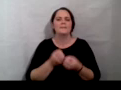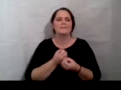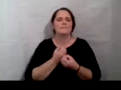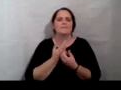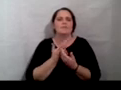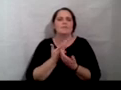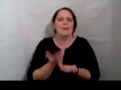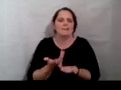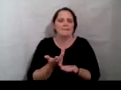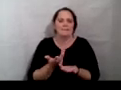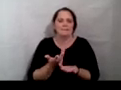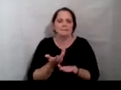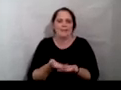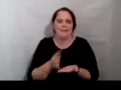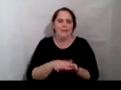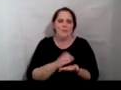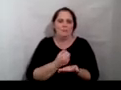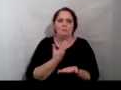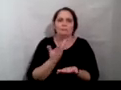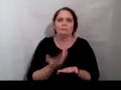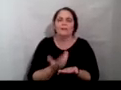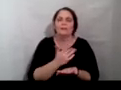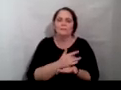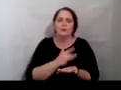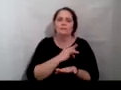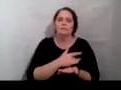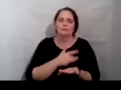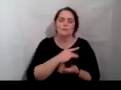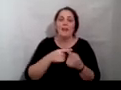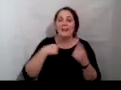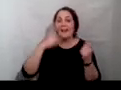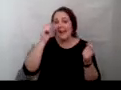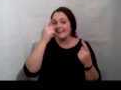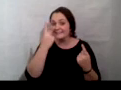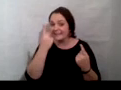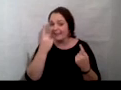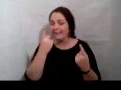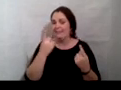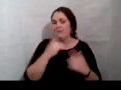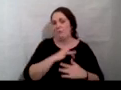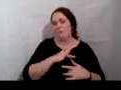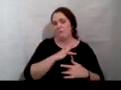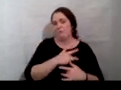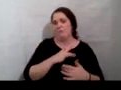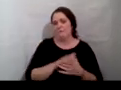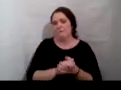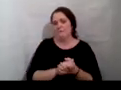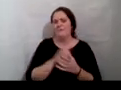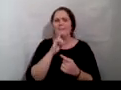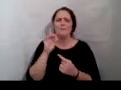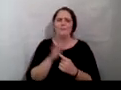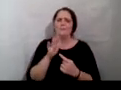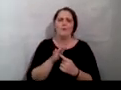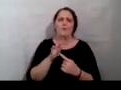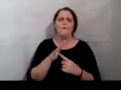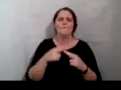and understanding that that emotion. And I think particularly, I think it's so important